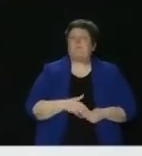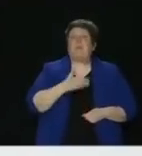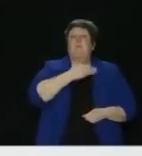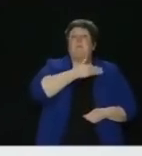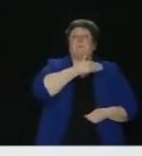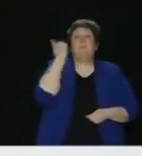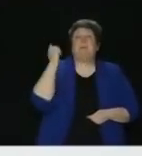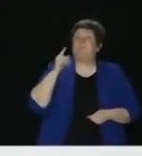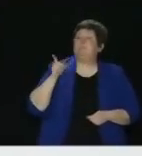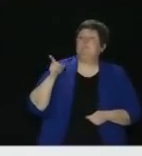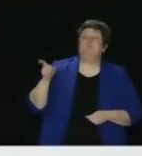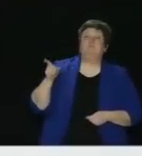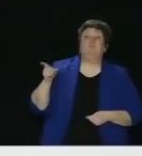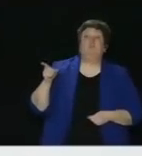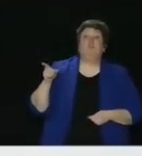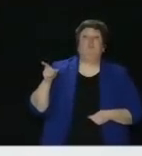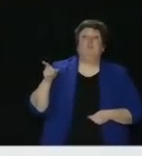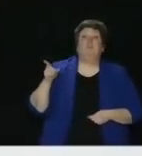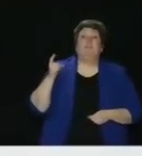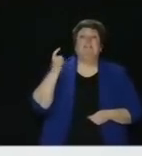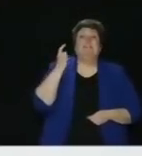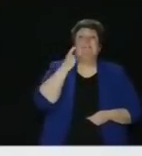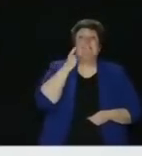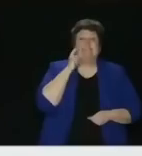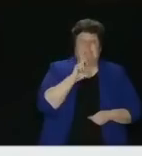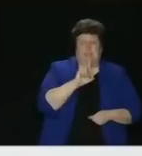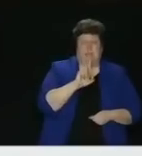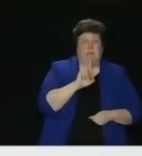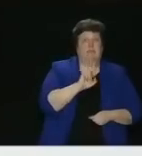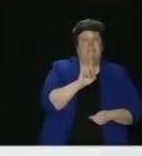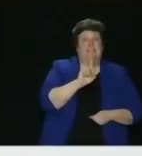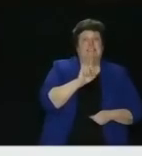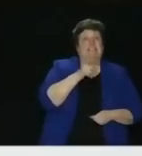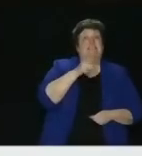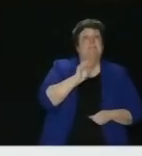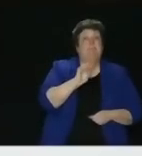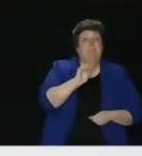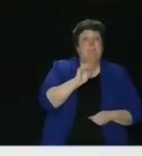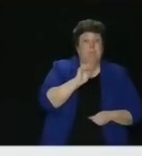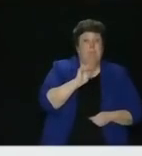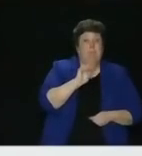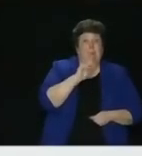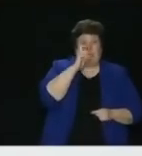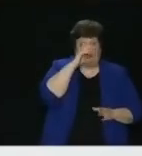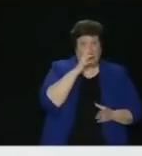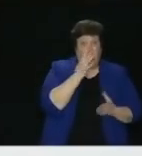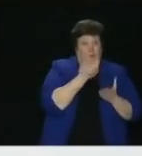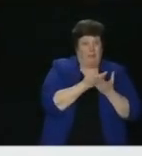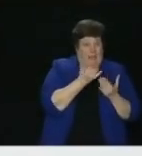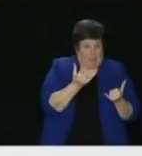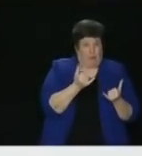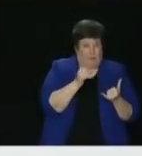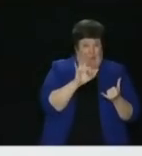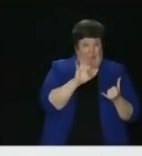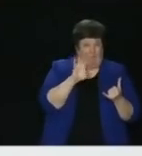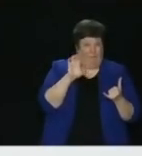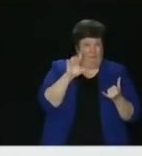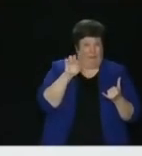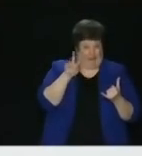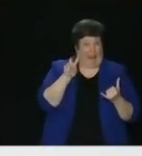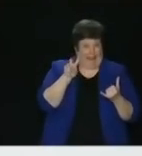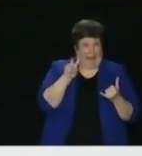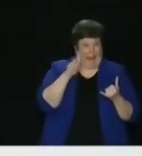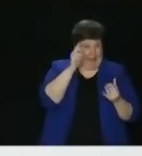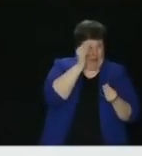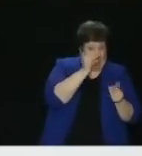direct your attention to measures announced by the Deputy Prime Minister and Minister of Finance today. It's the